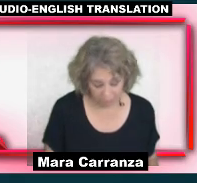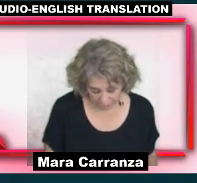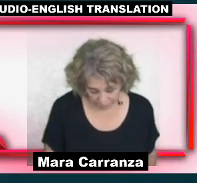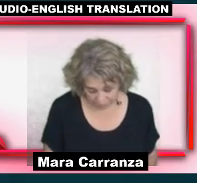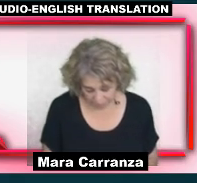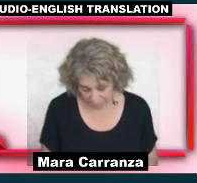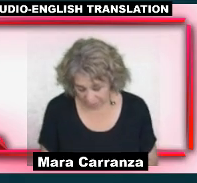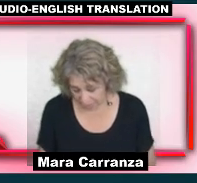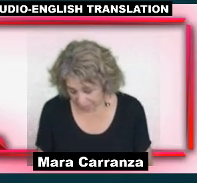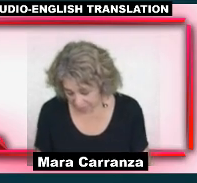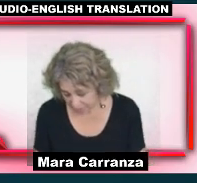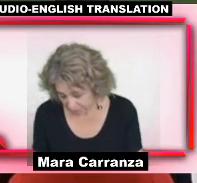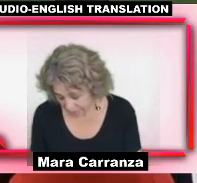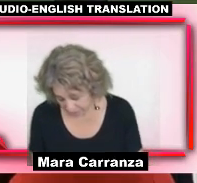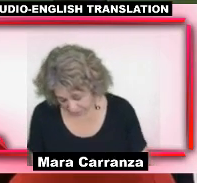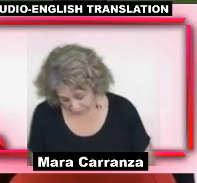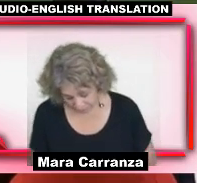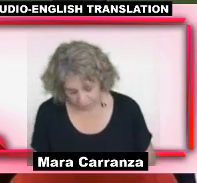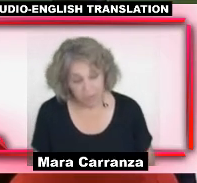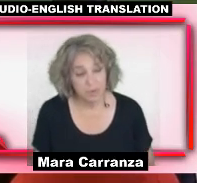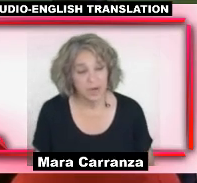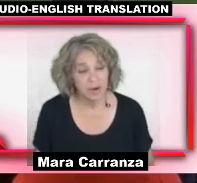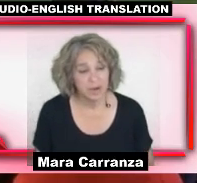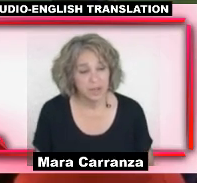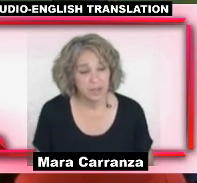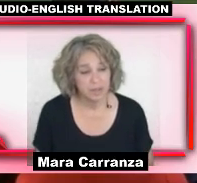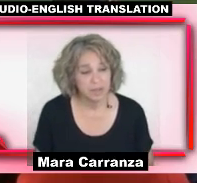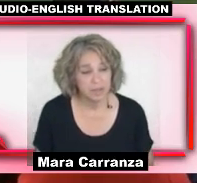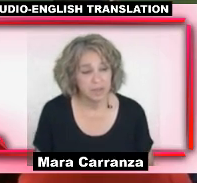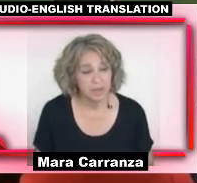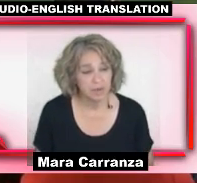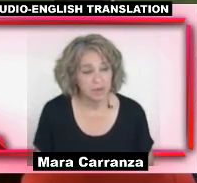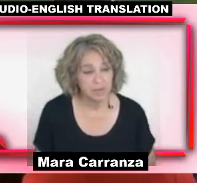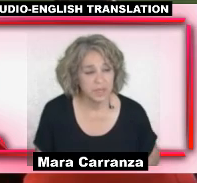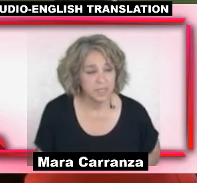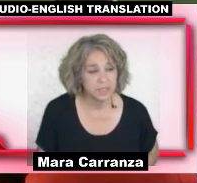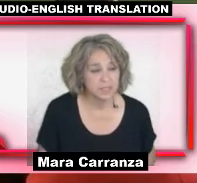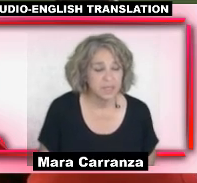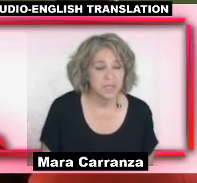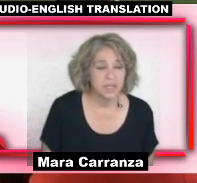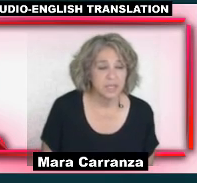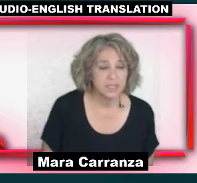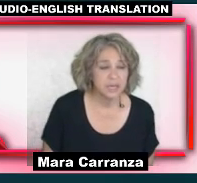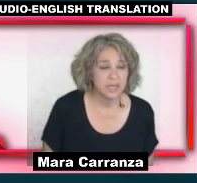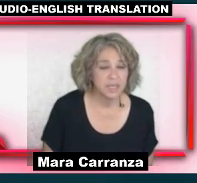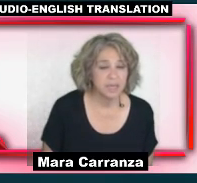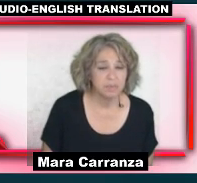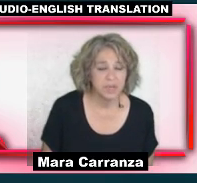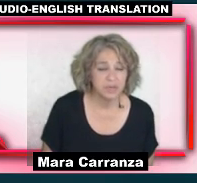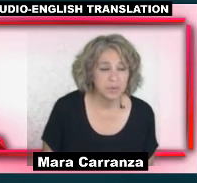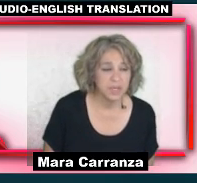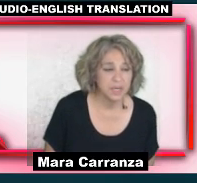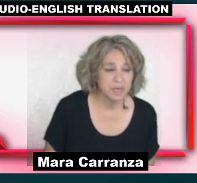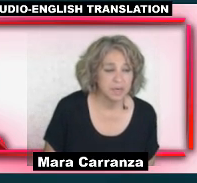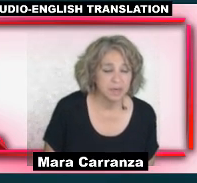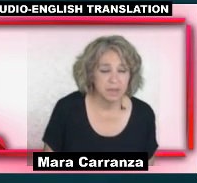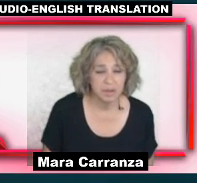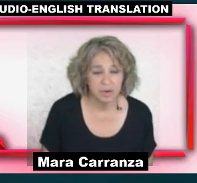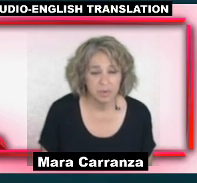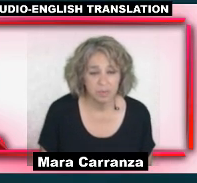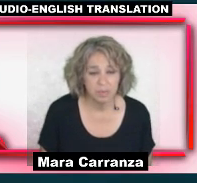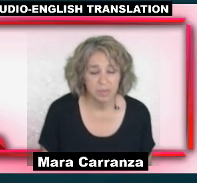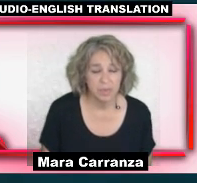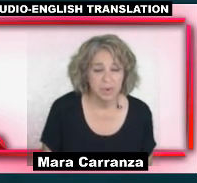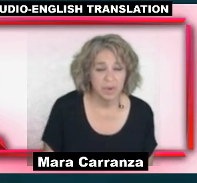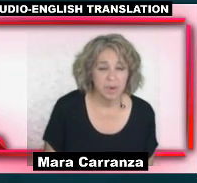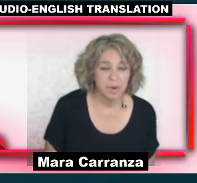medios locales in case no nos metamos regarding the local means let's not get between your